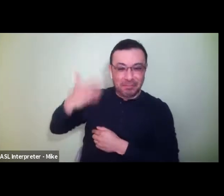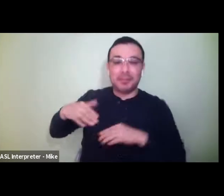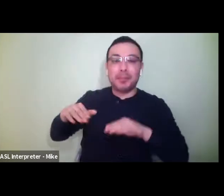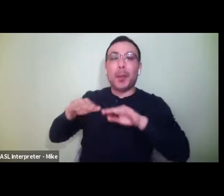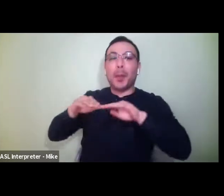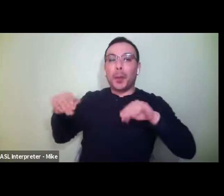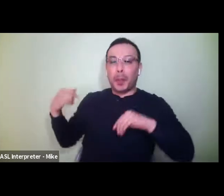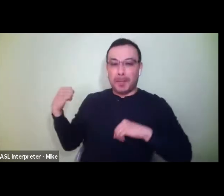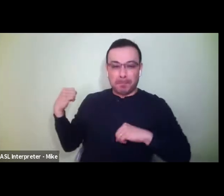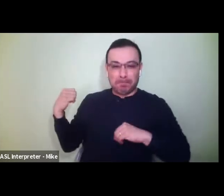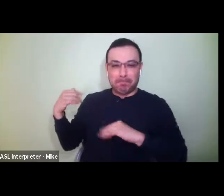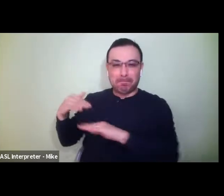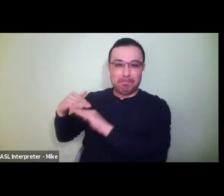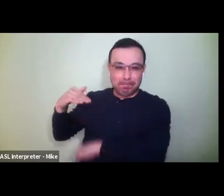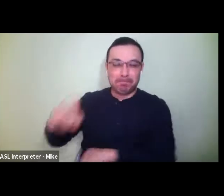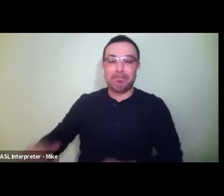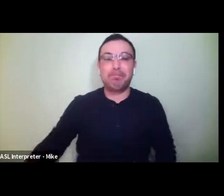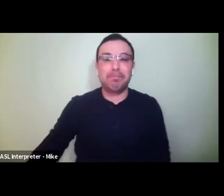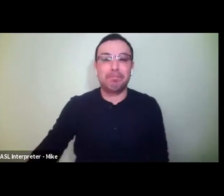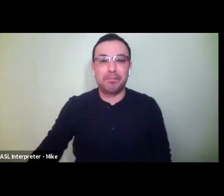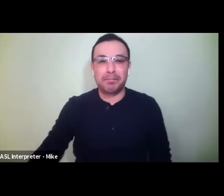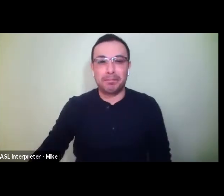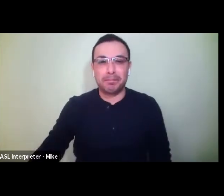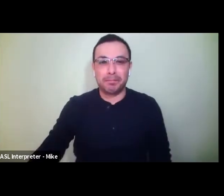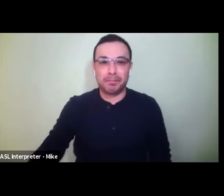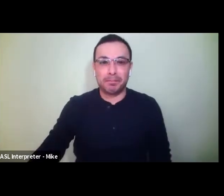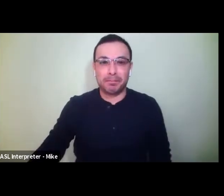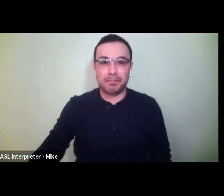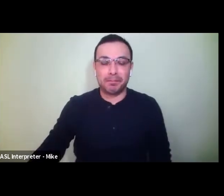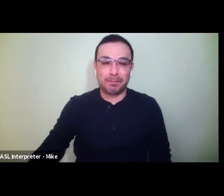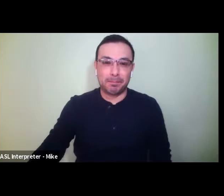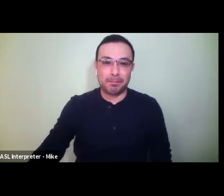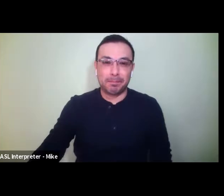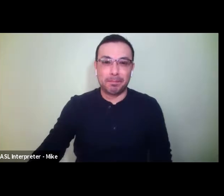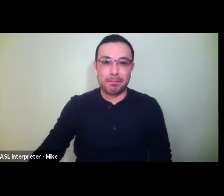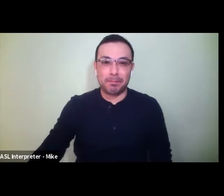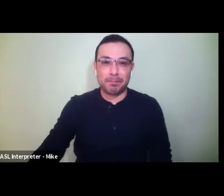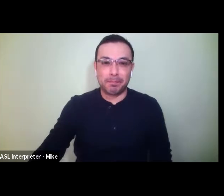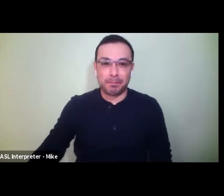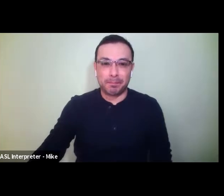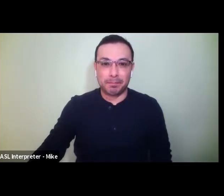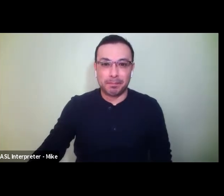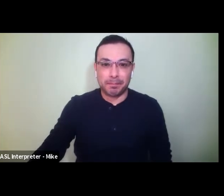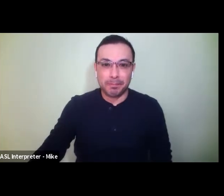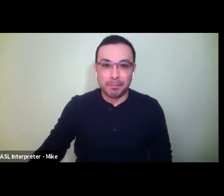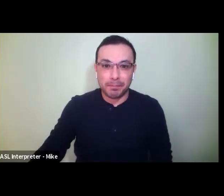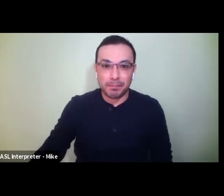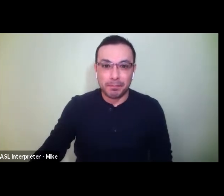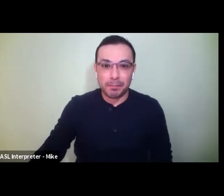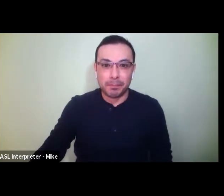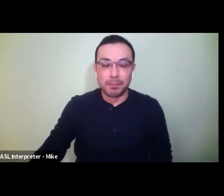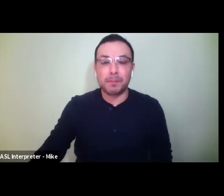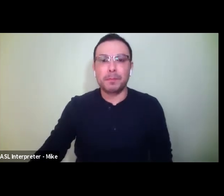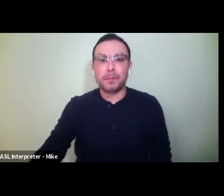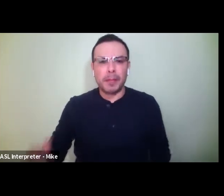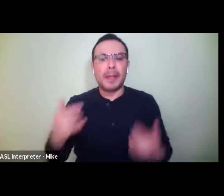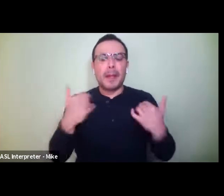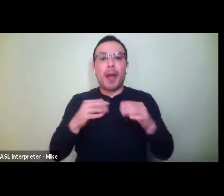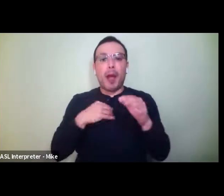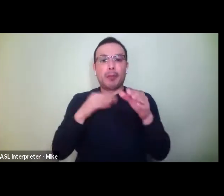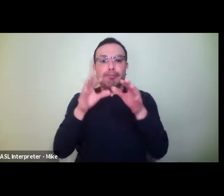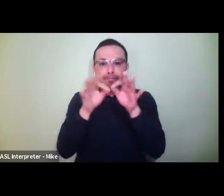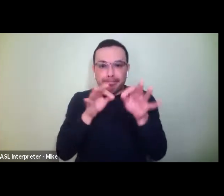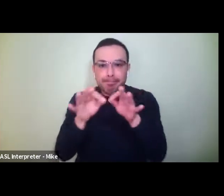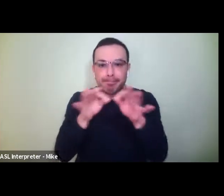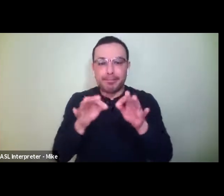I'll begin by talking briefly about my disabilities to put the rest of my comments into perspective.